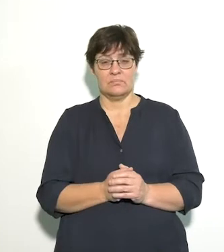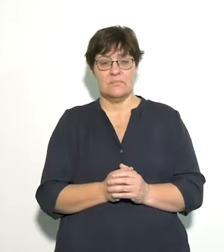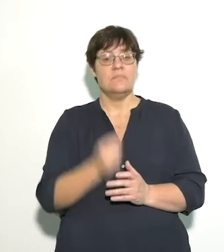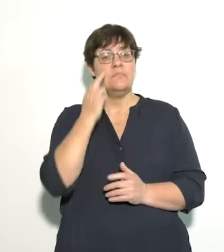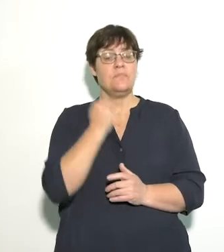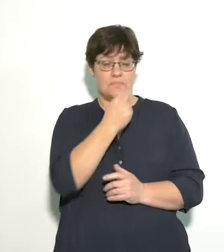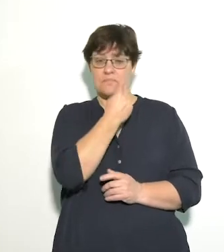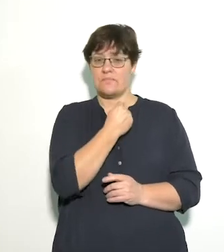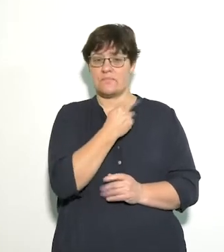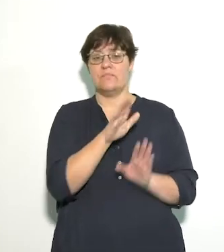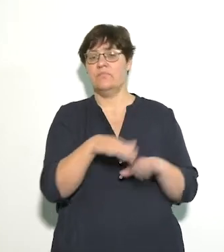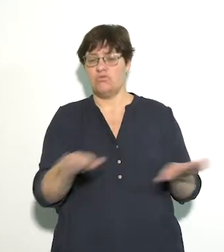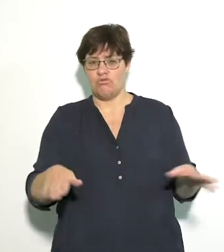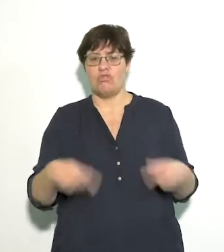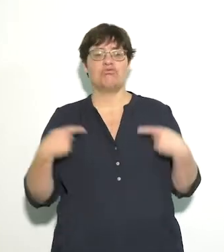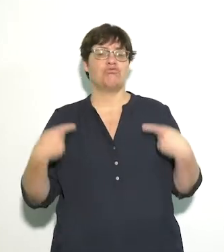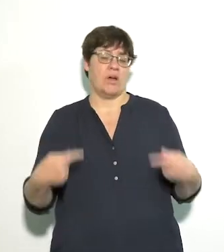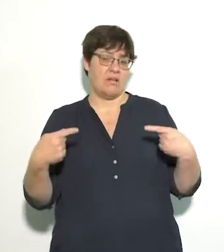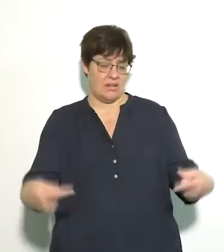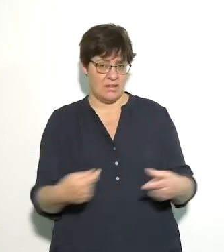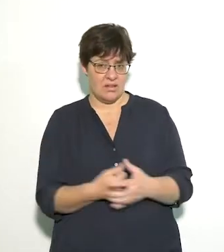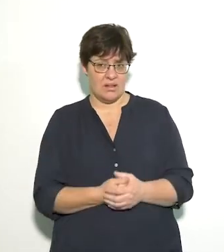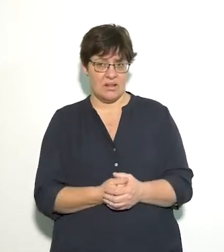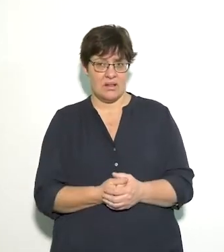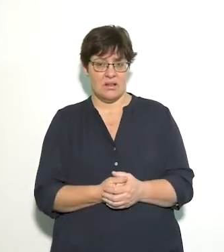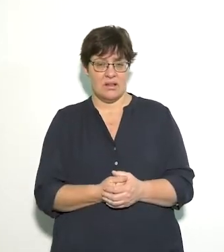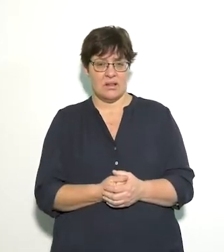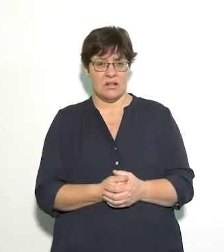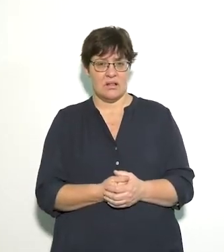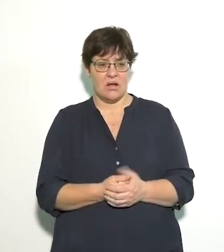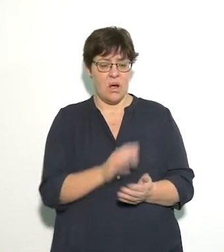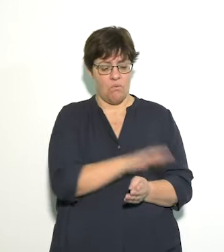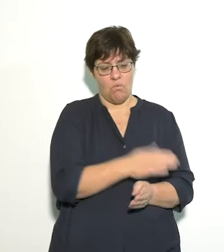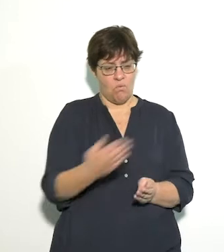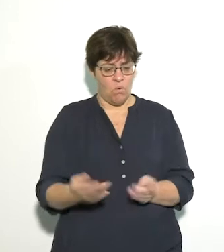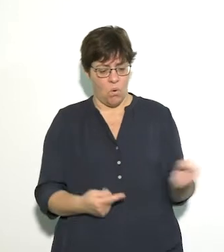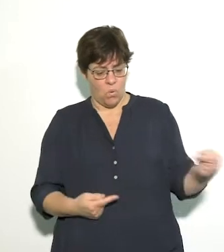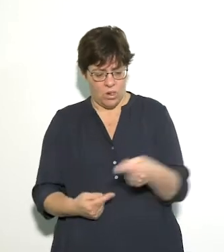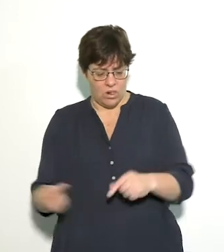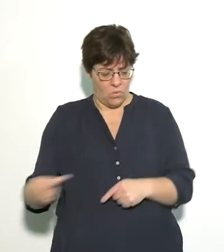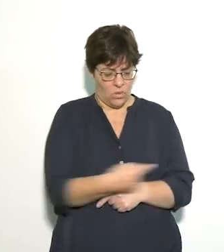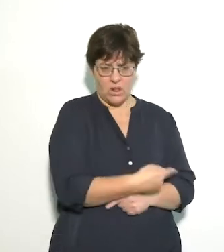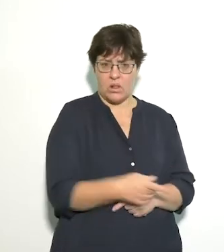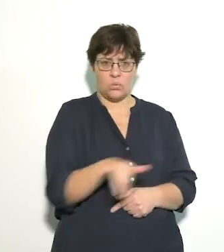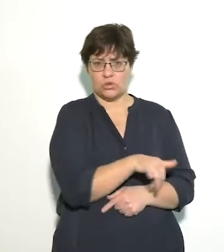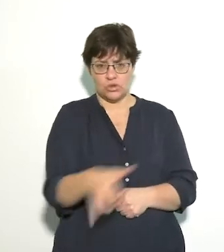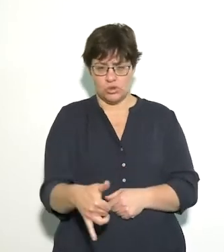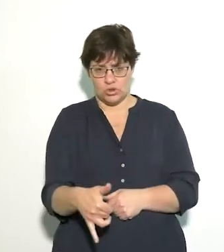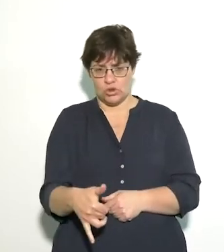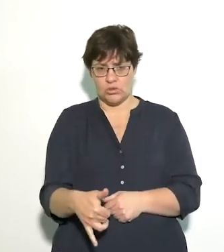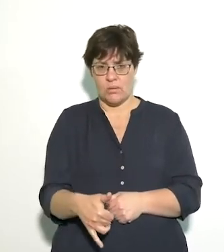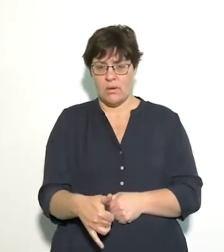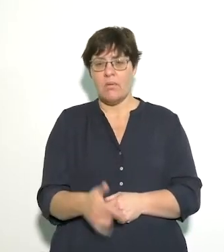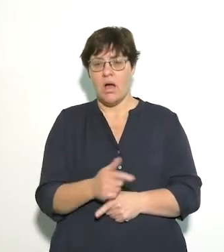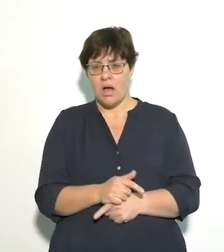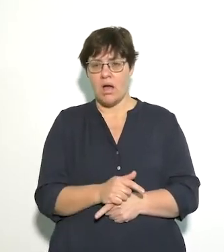is a nice way if your children are struggling with the direction of your book or reading direction, then